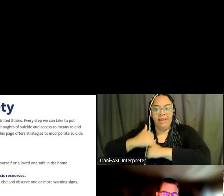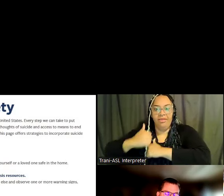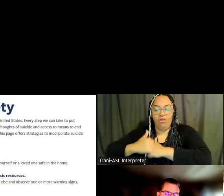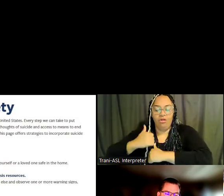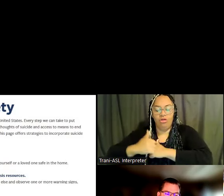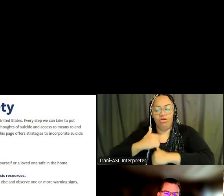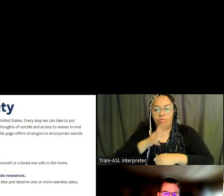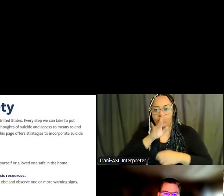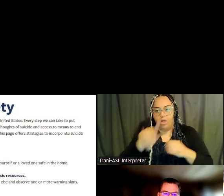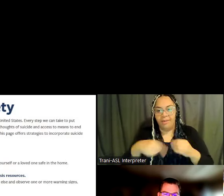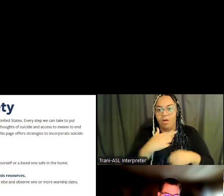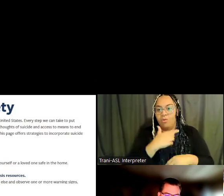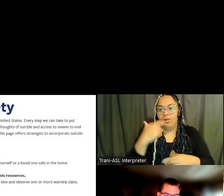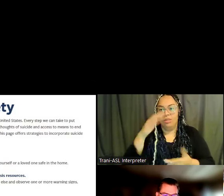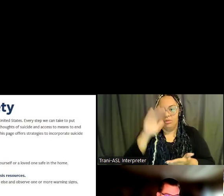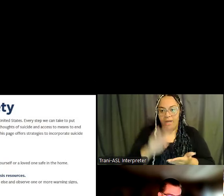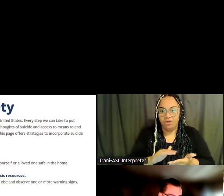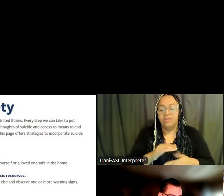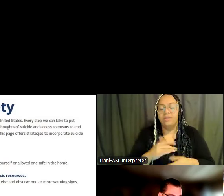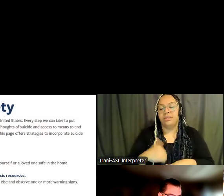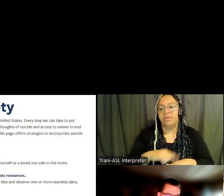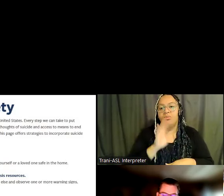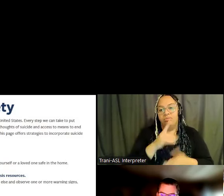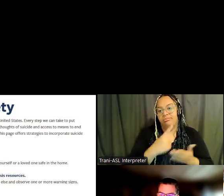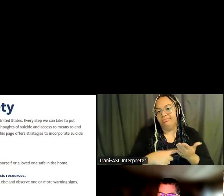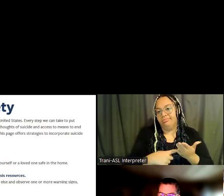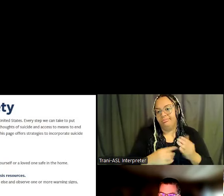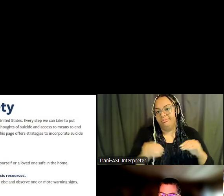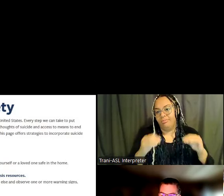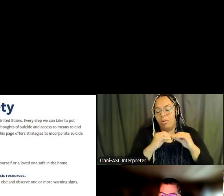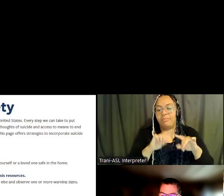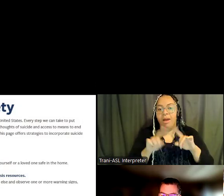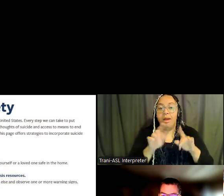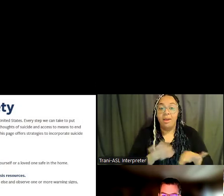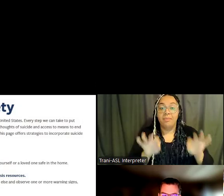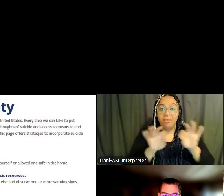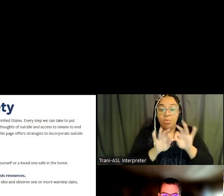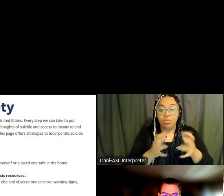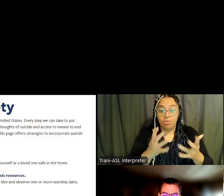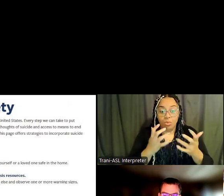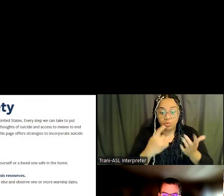reduction. And we'll talk more about those as we go. But first, I think it's important that we talk